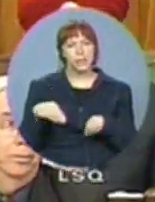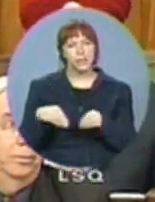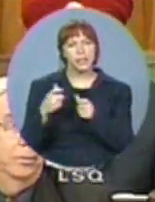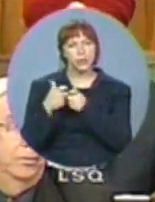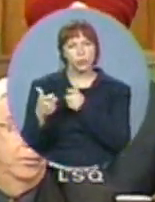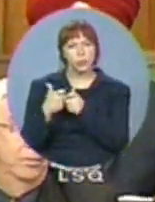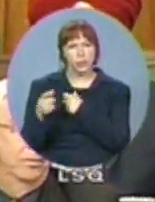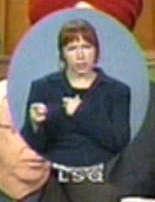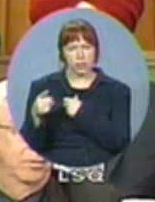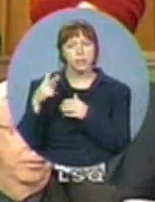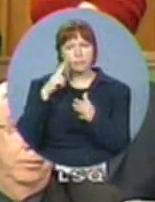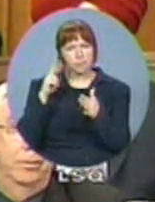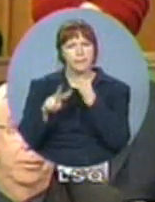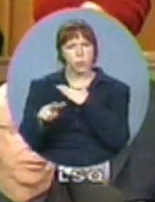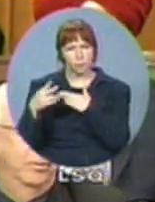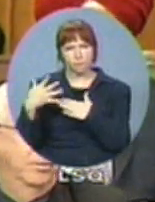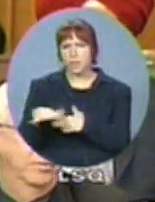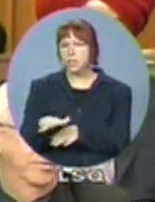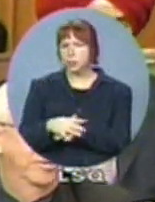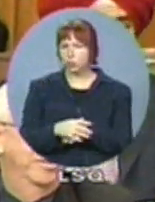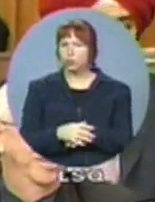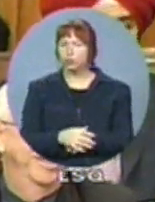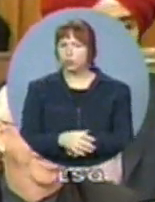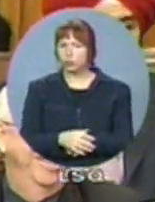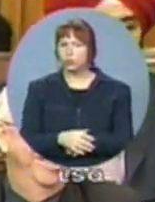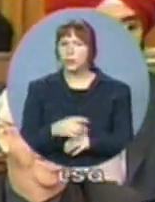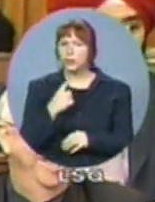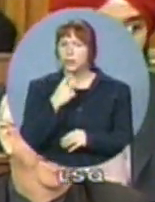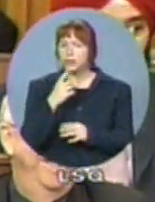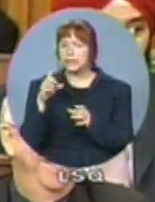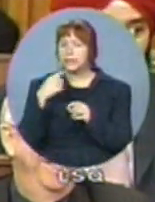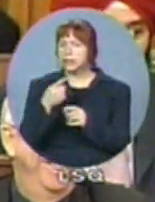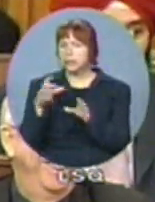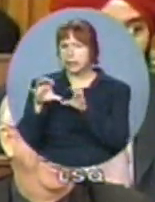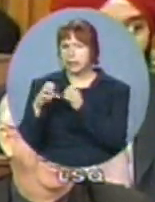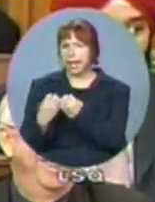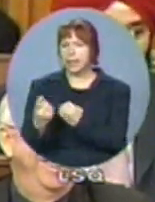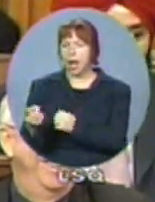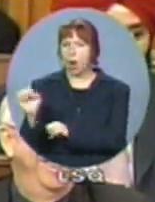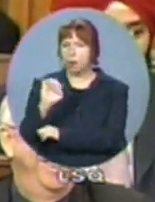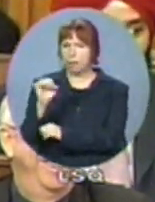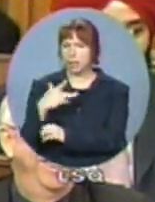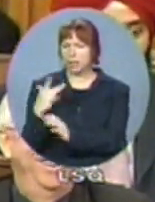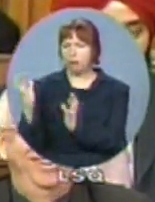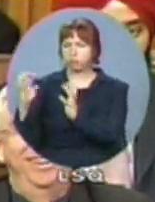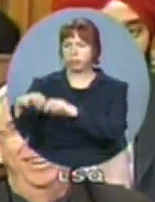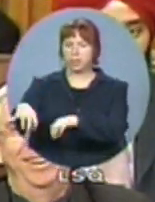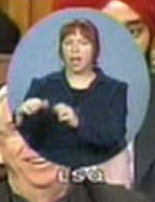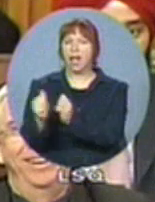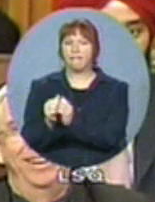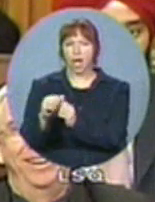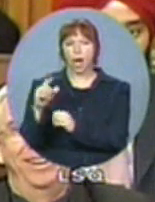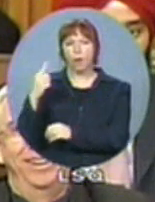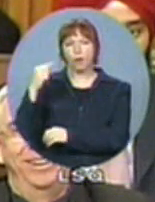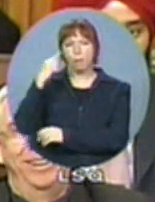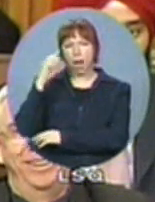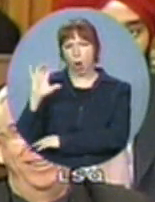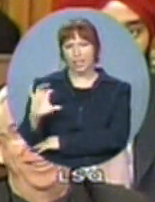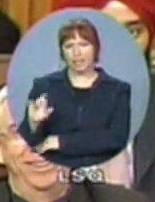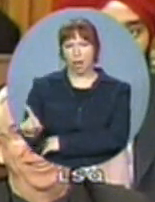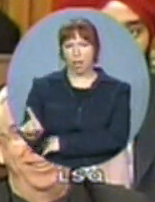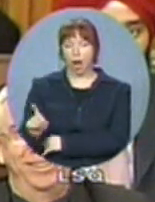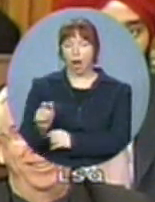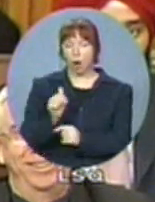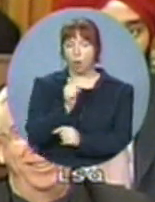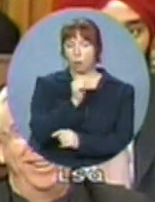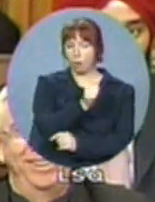industry would collapse under a conservative government. Here. He also went further. He said, quote, if the conservatives were in government